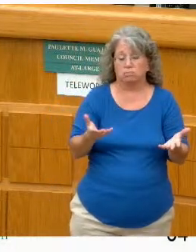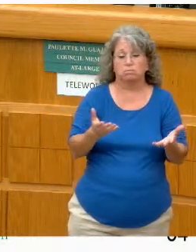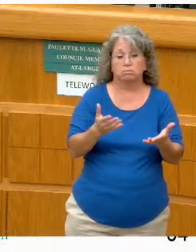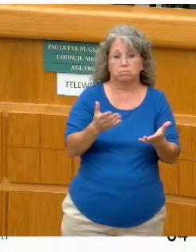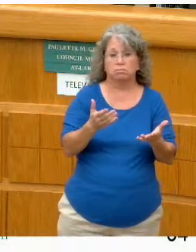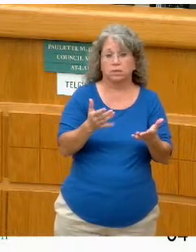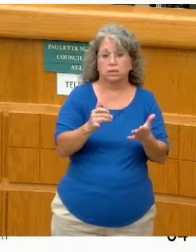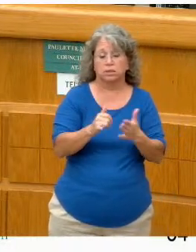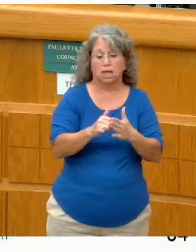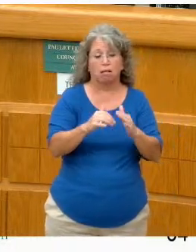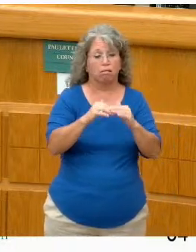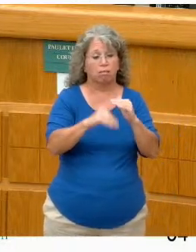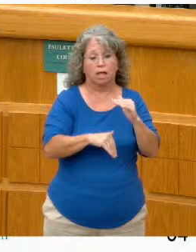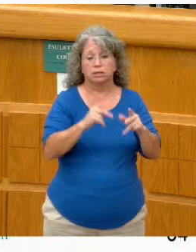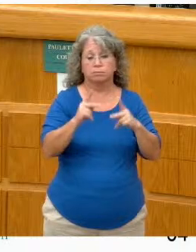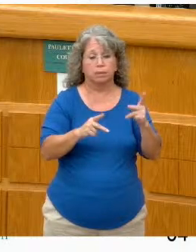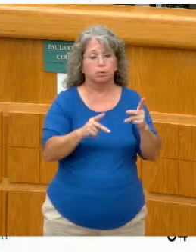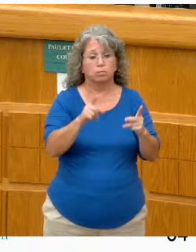people are trying to get tested.